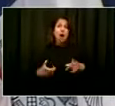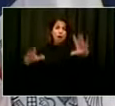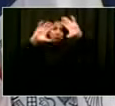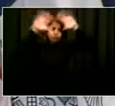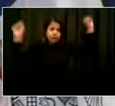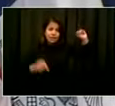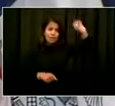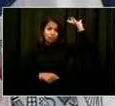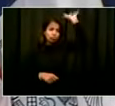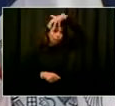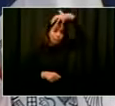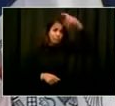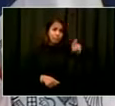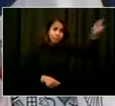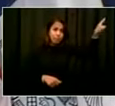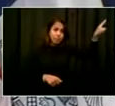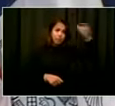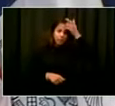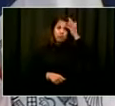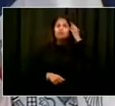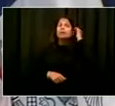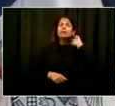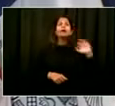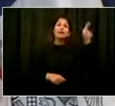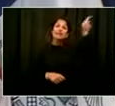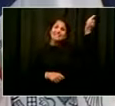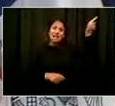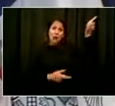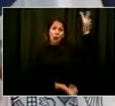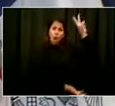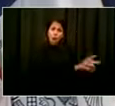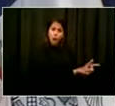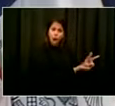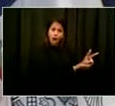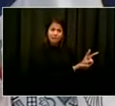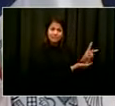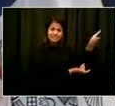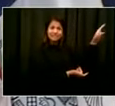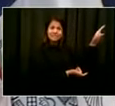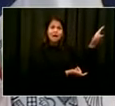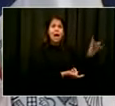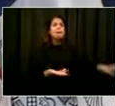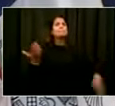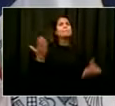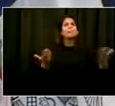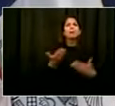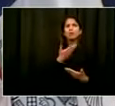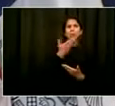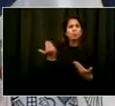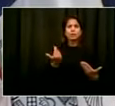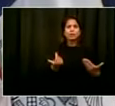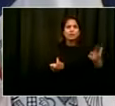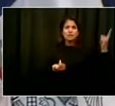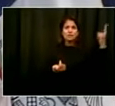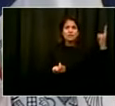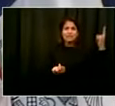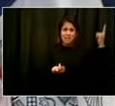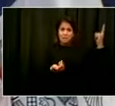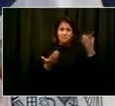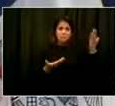the streets, and given that the NYPD's union has endorsed the president, we need to know the extent to which you,